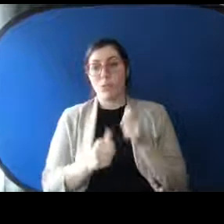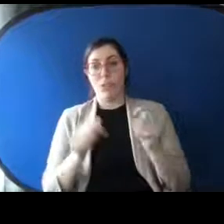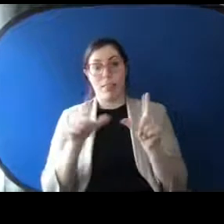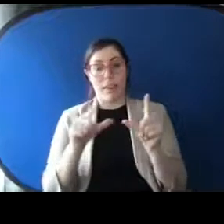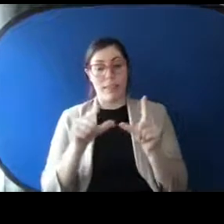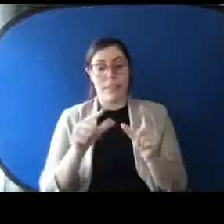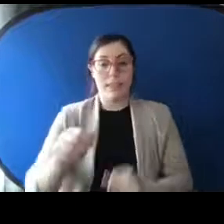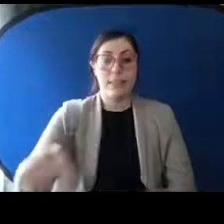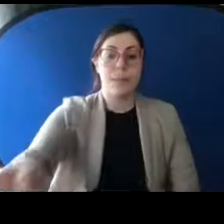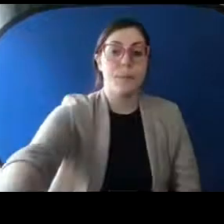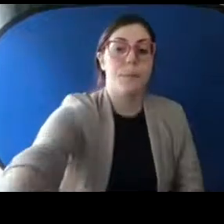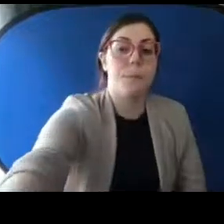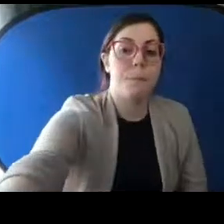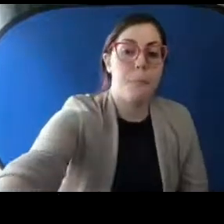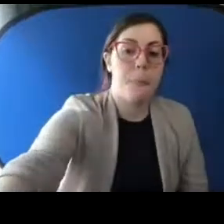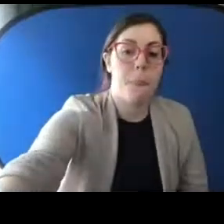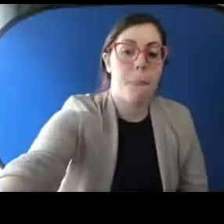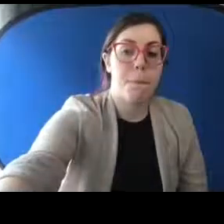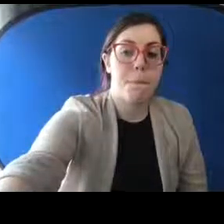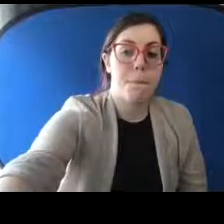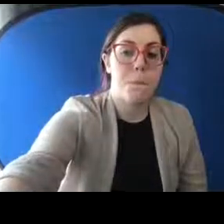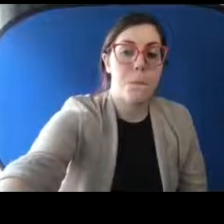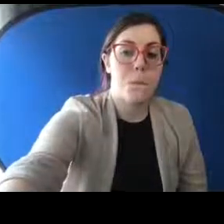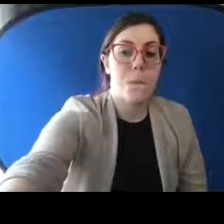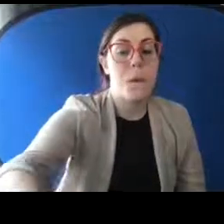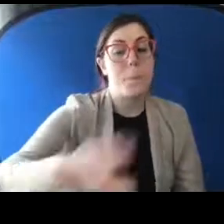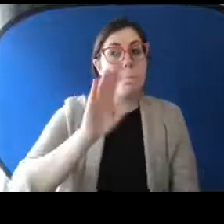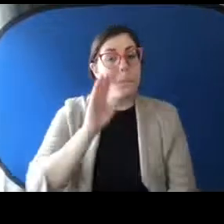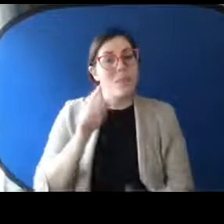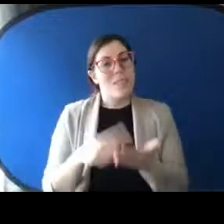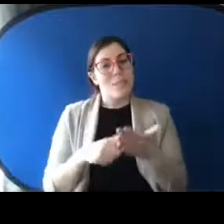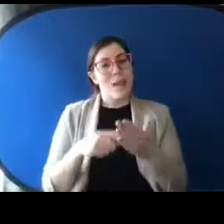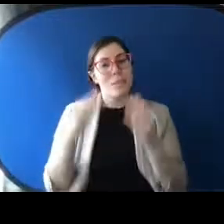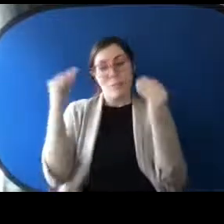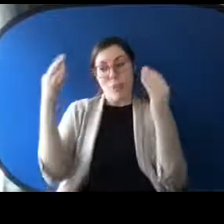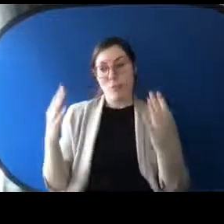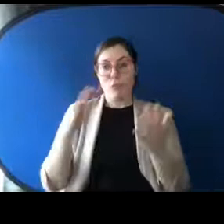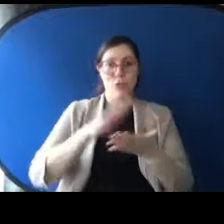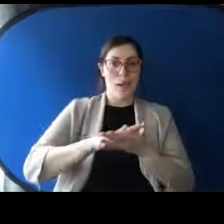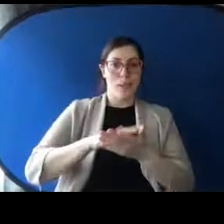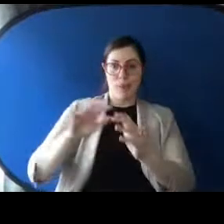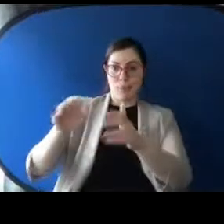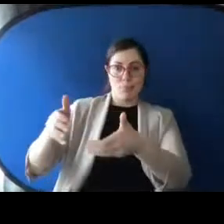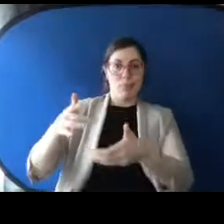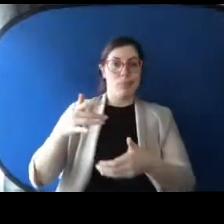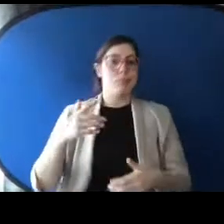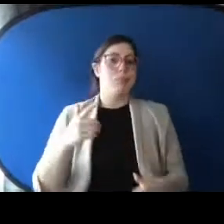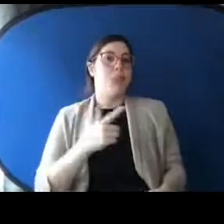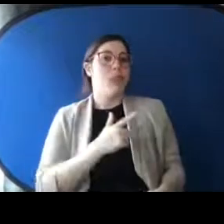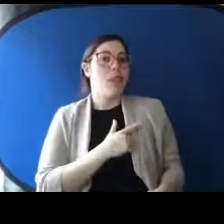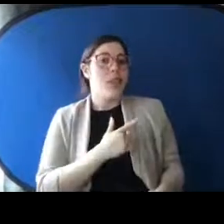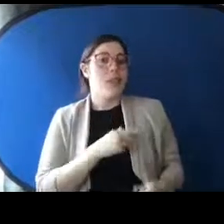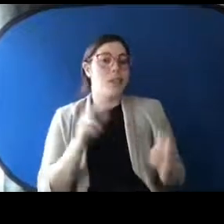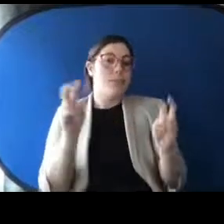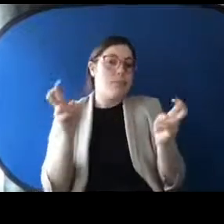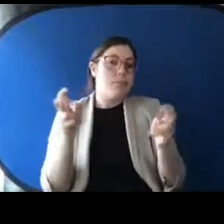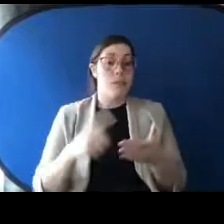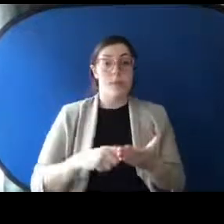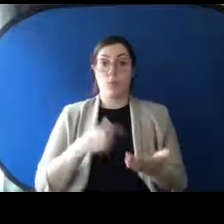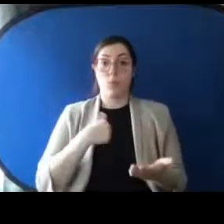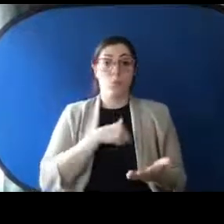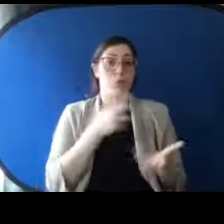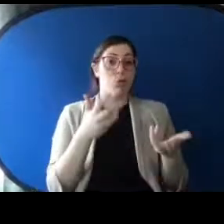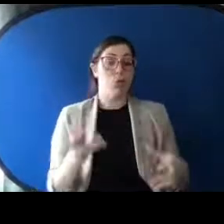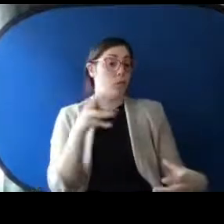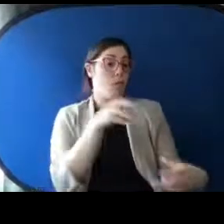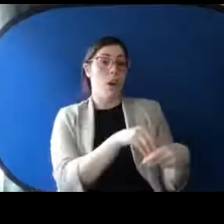other data providers tend to be a little lazy at times, and we don't necessarily want to be involved in